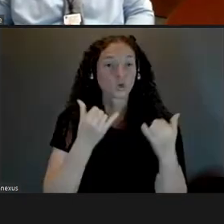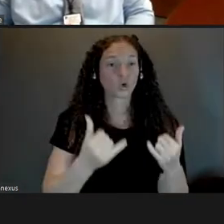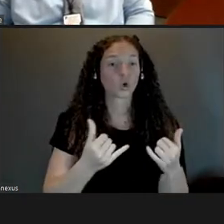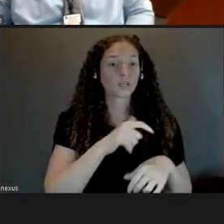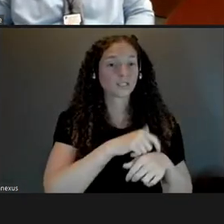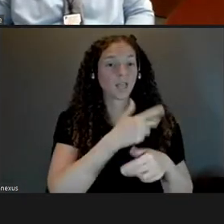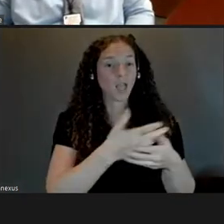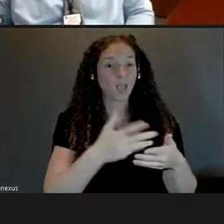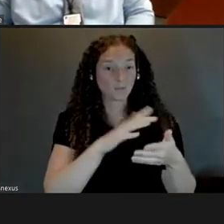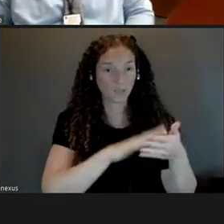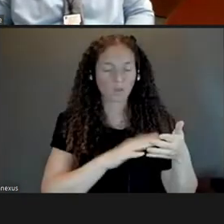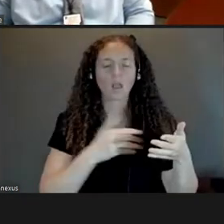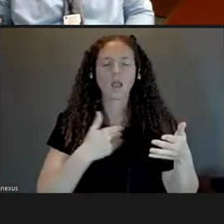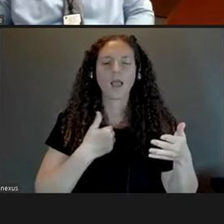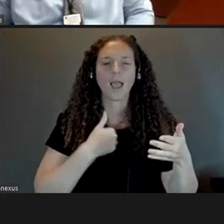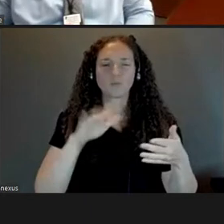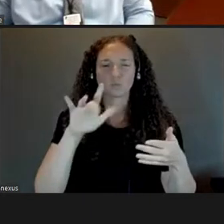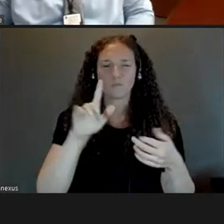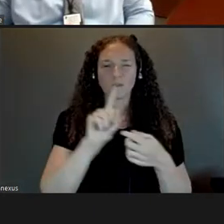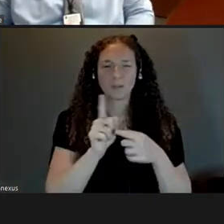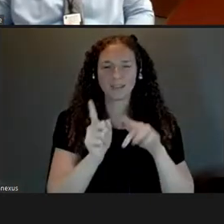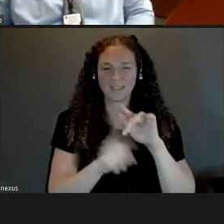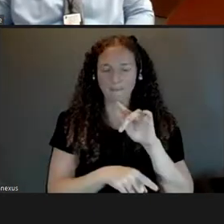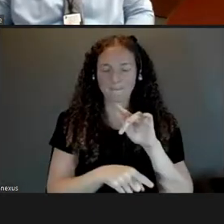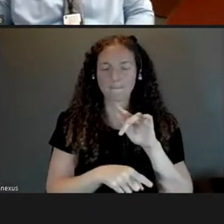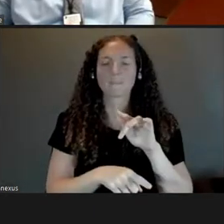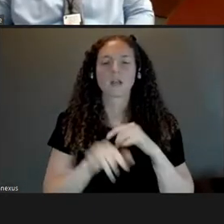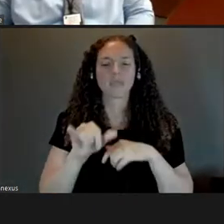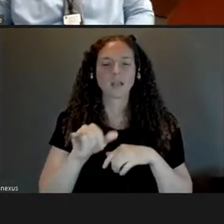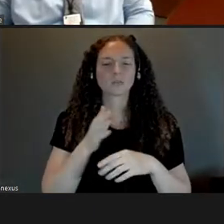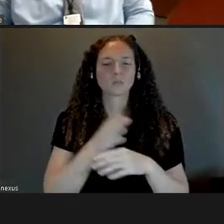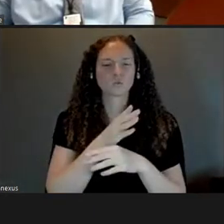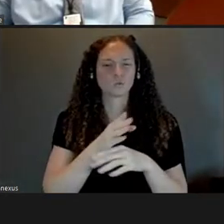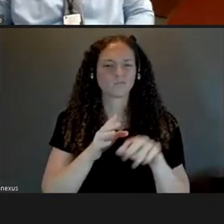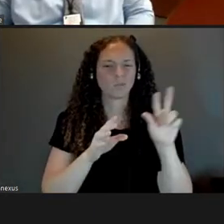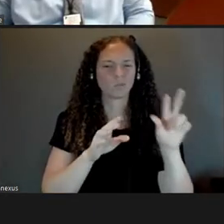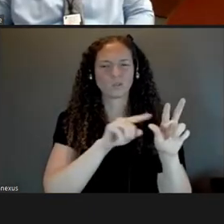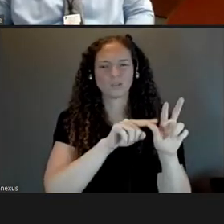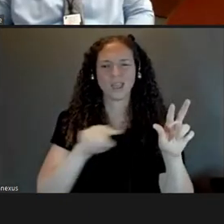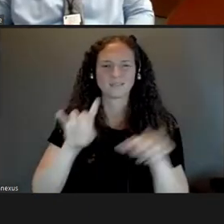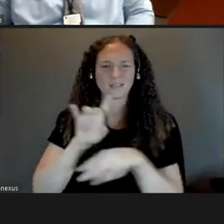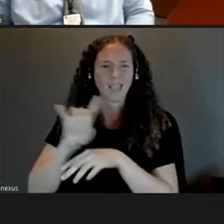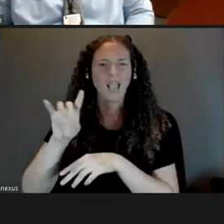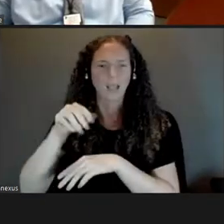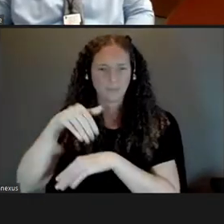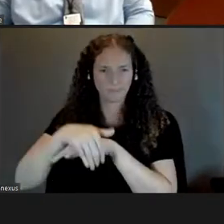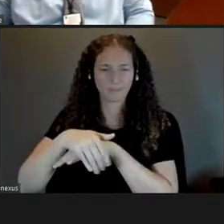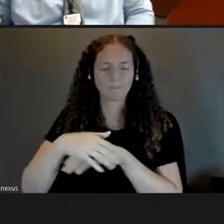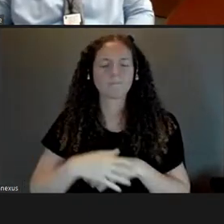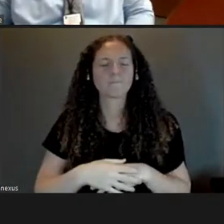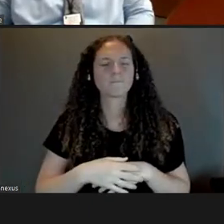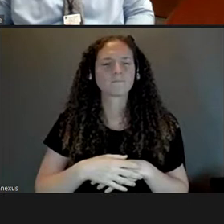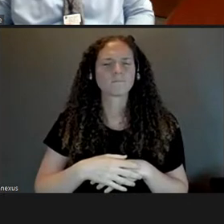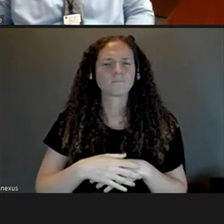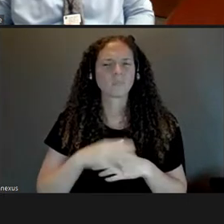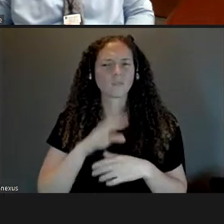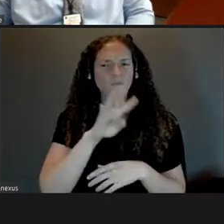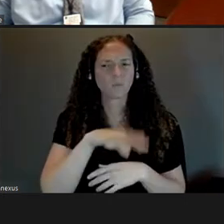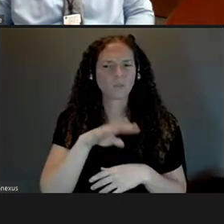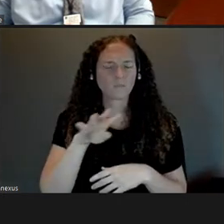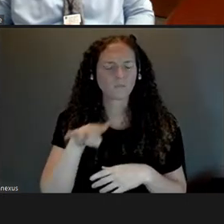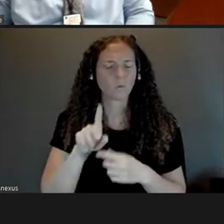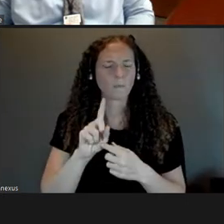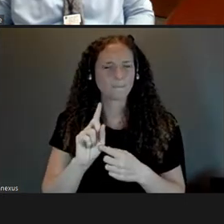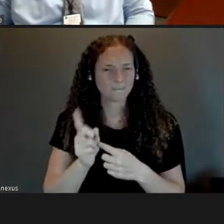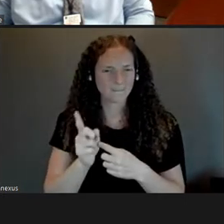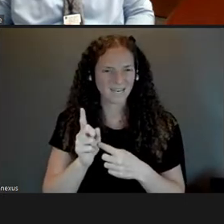same time. All this is between 3 and 8 p.m. travel window. Nobody should be subjected to a 44-minute gap on any